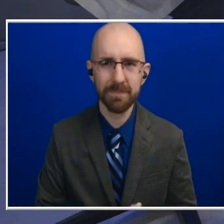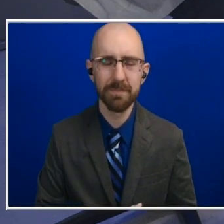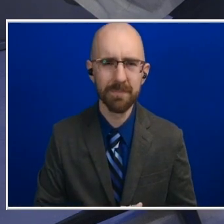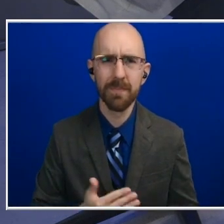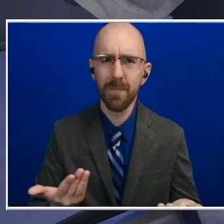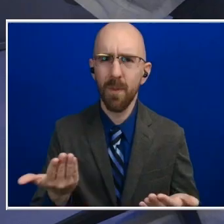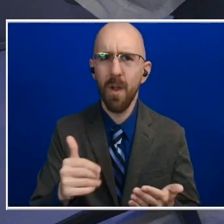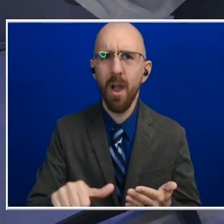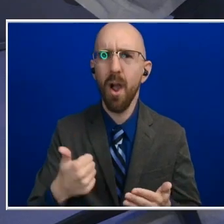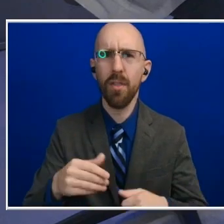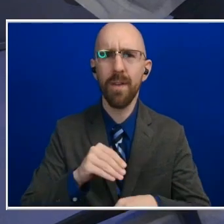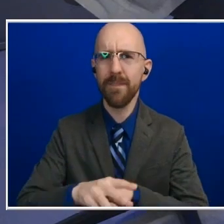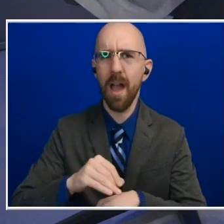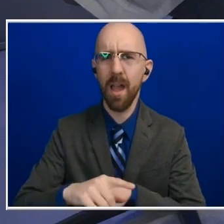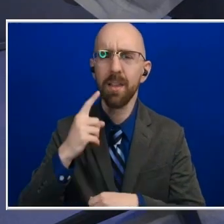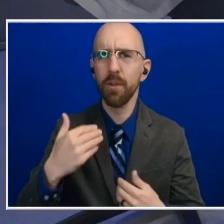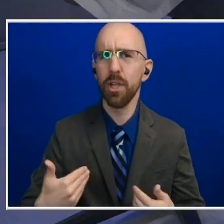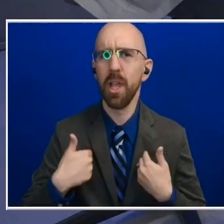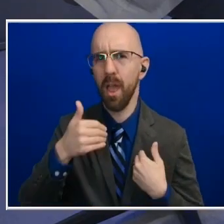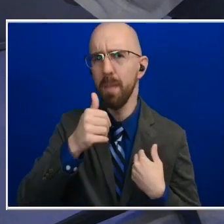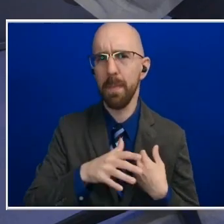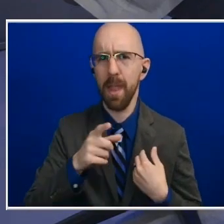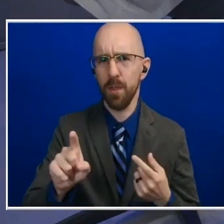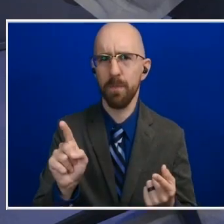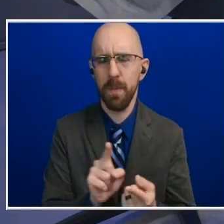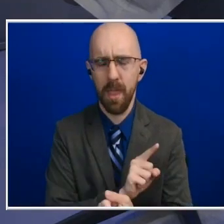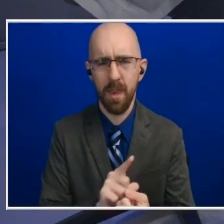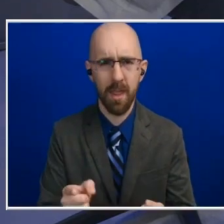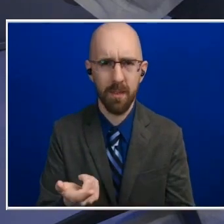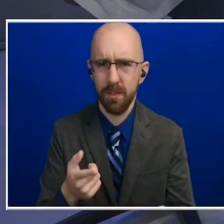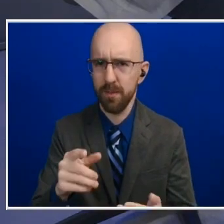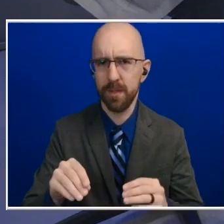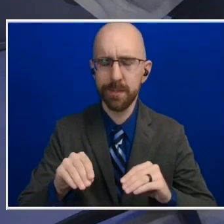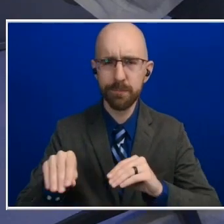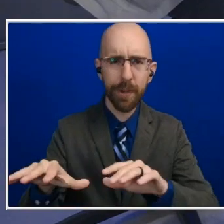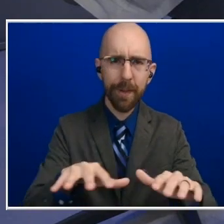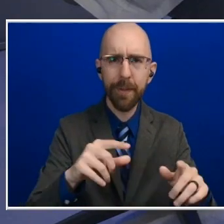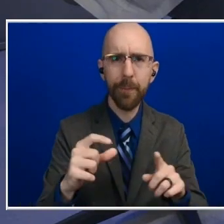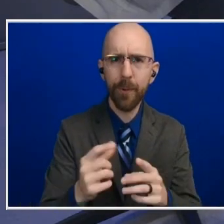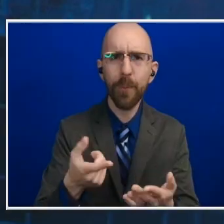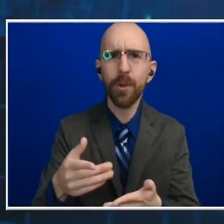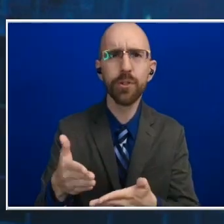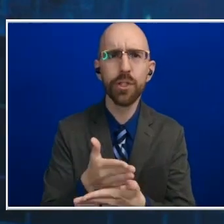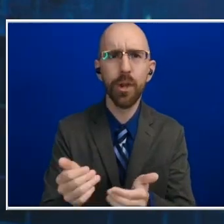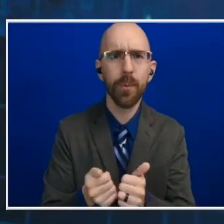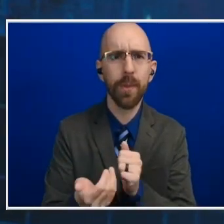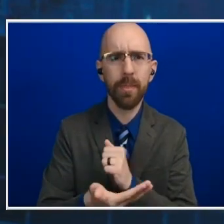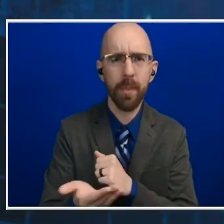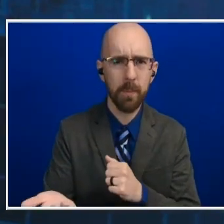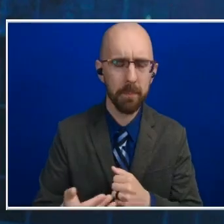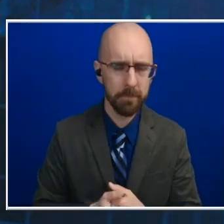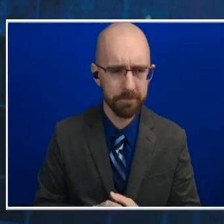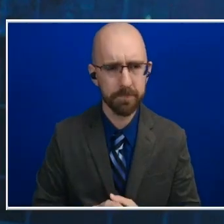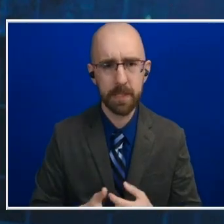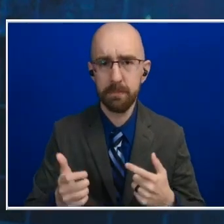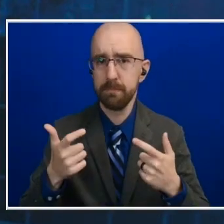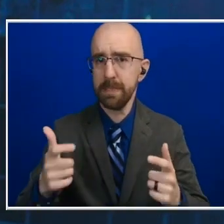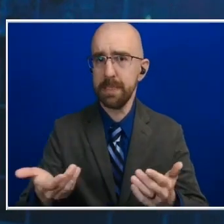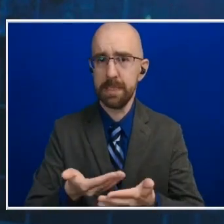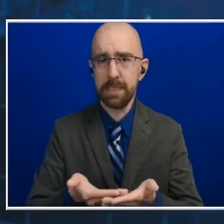young men that you have met? I mean, you're out there spreading the word. What are you sharing with them? The biggest thing is be your